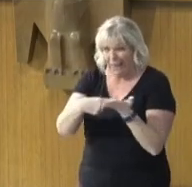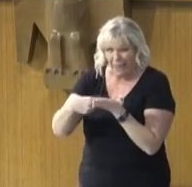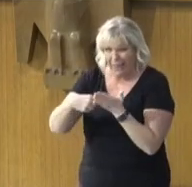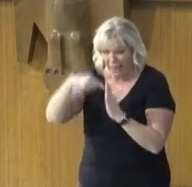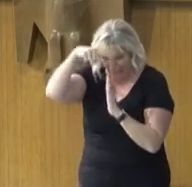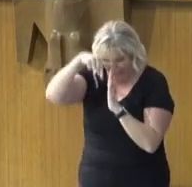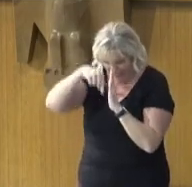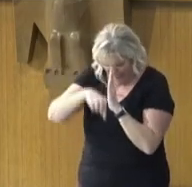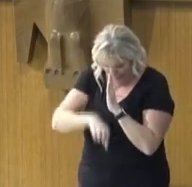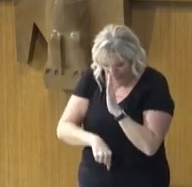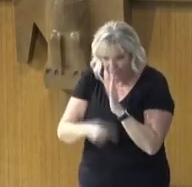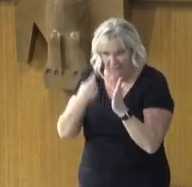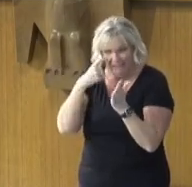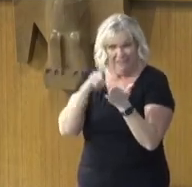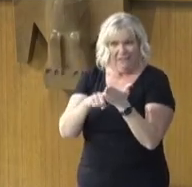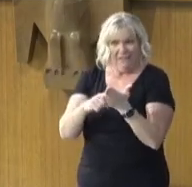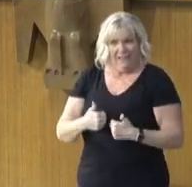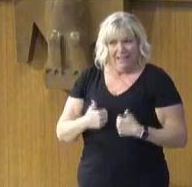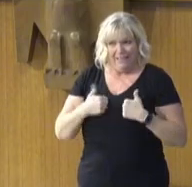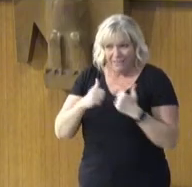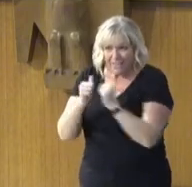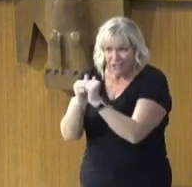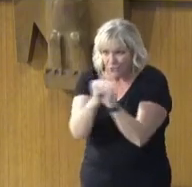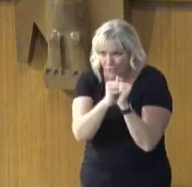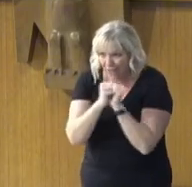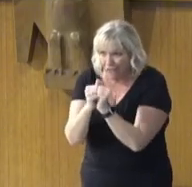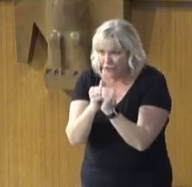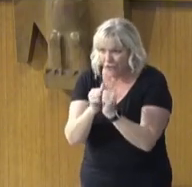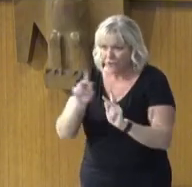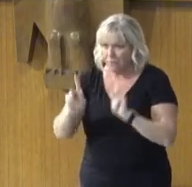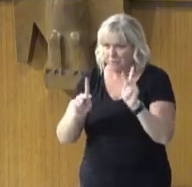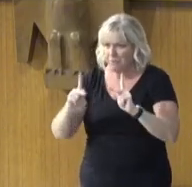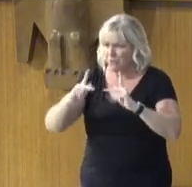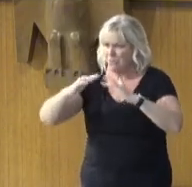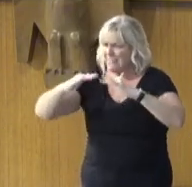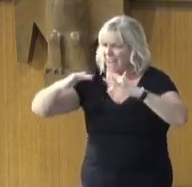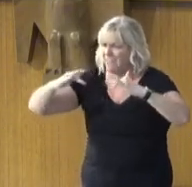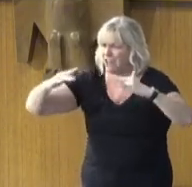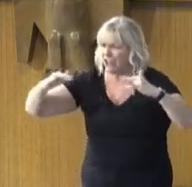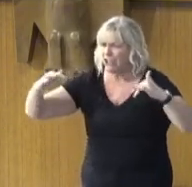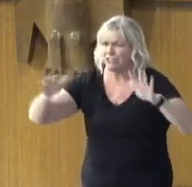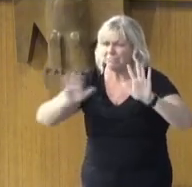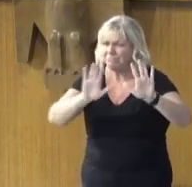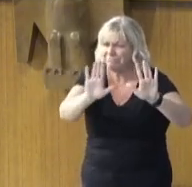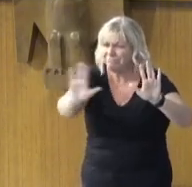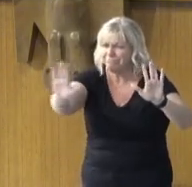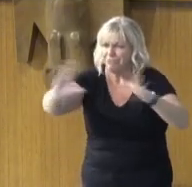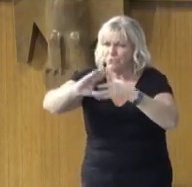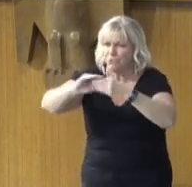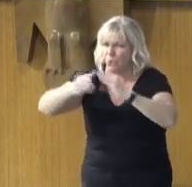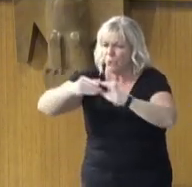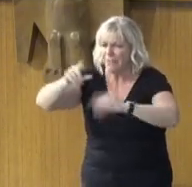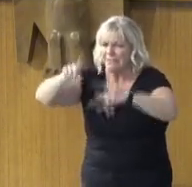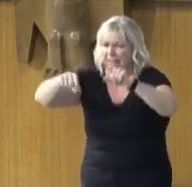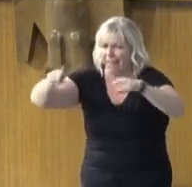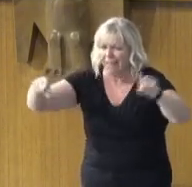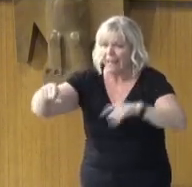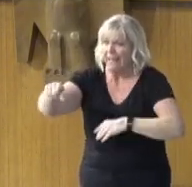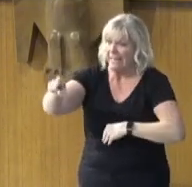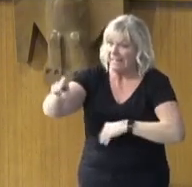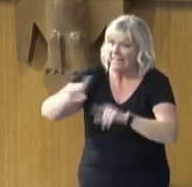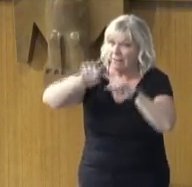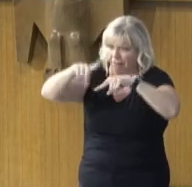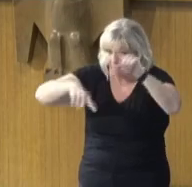see living our lives together as a diverse group of people with diverse stories and diverse needs and diverse